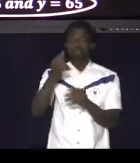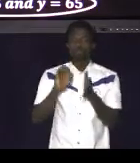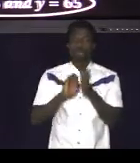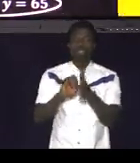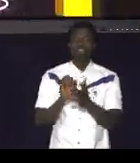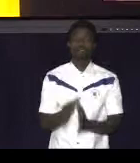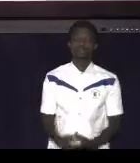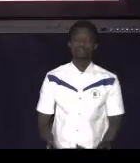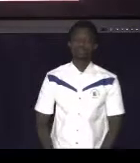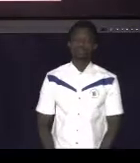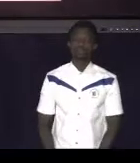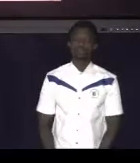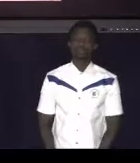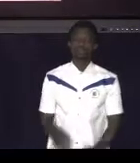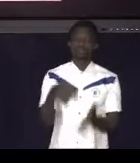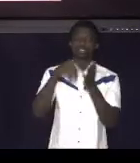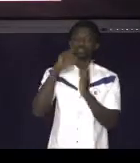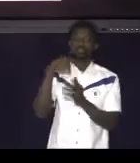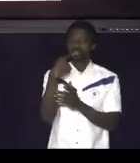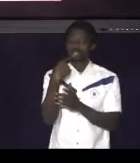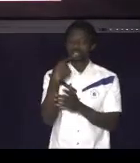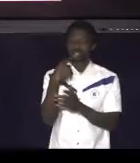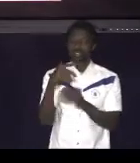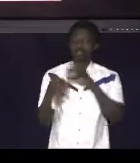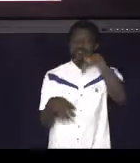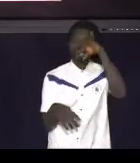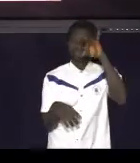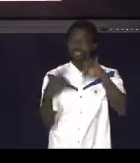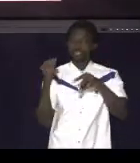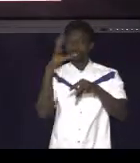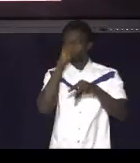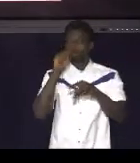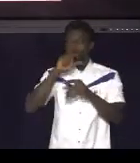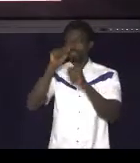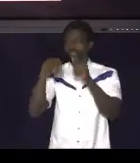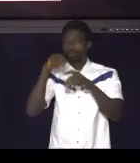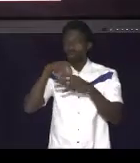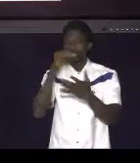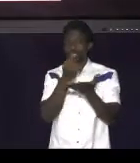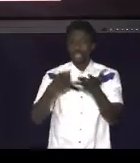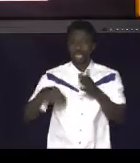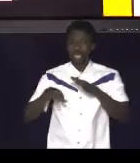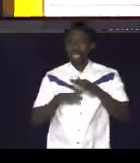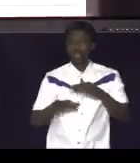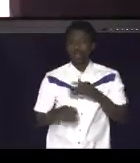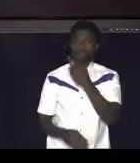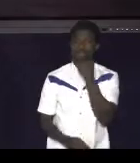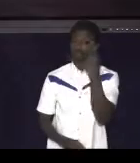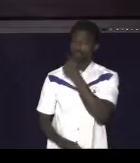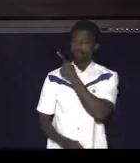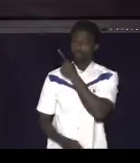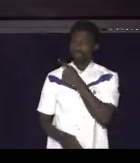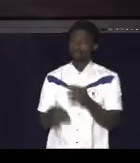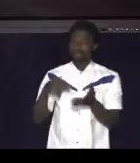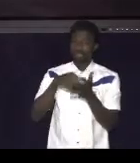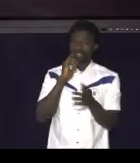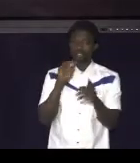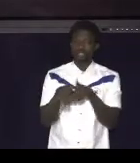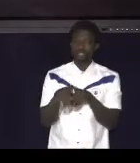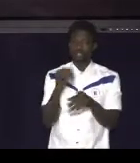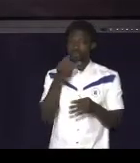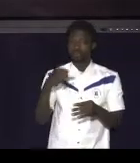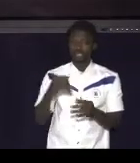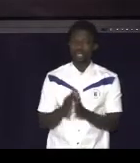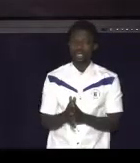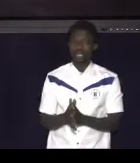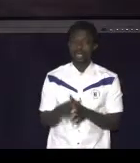example. This one says, find the missing angle in the diagram below. Okay, so this is the same